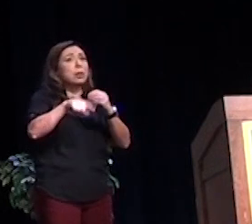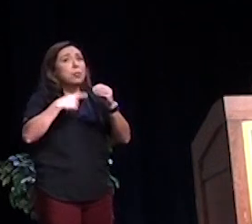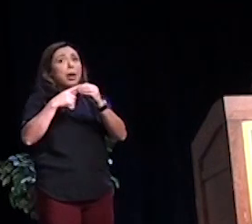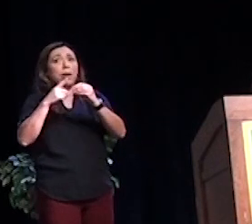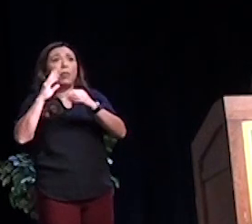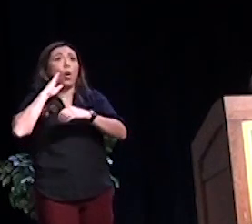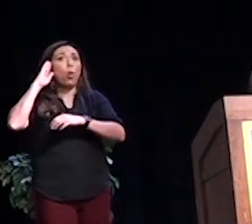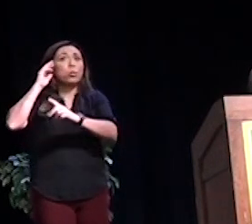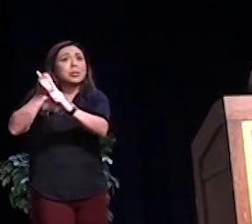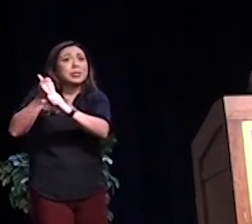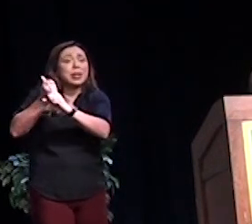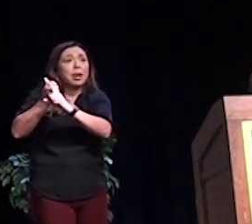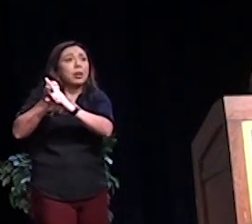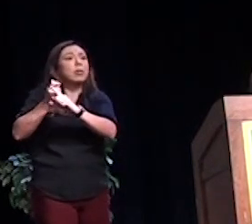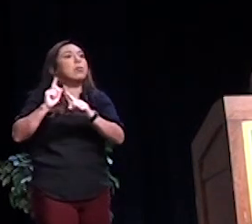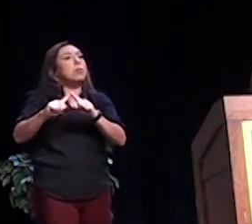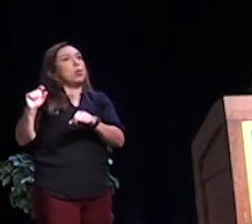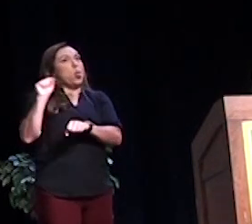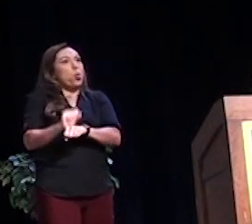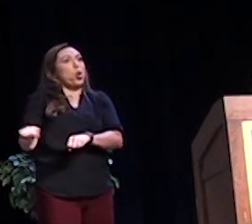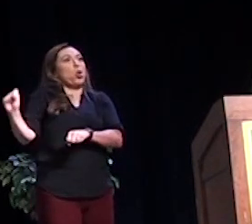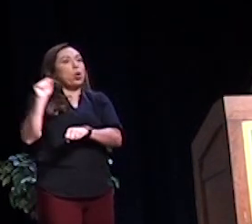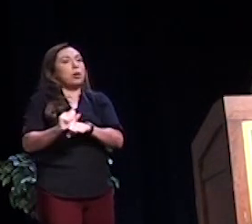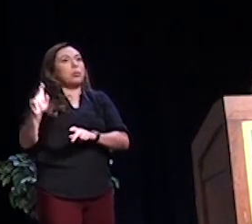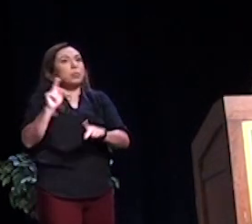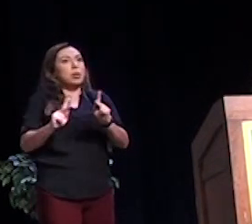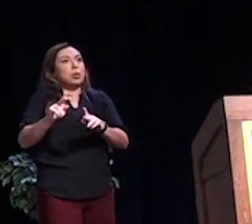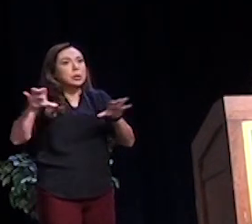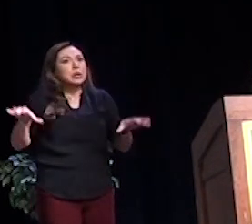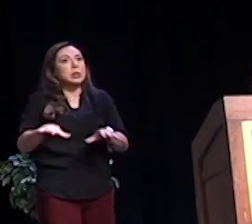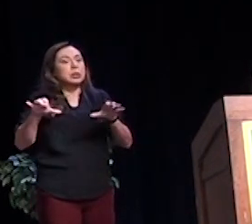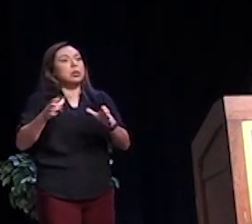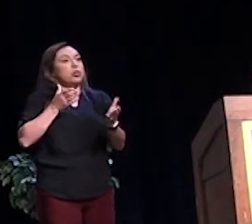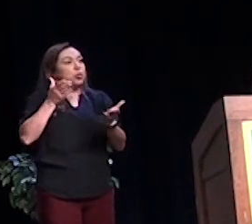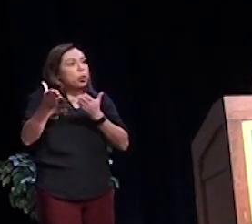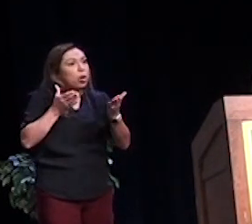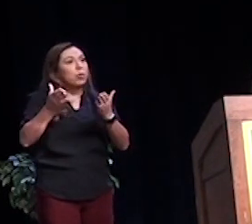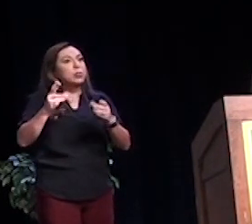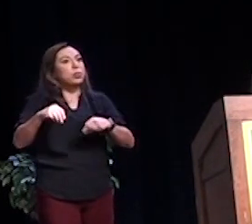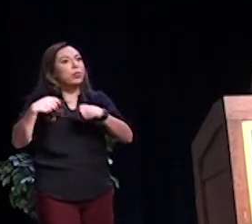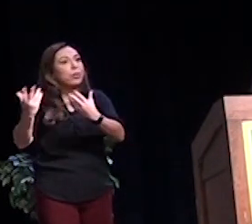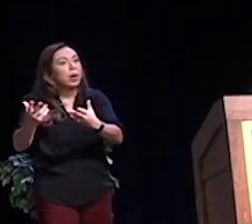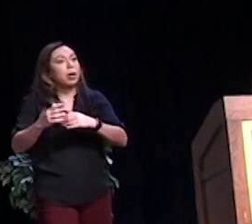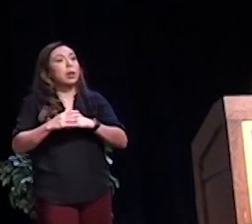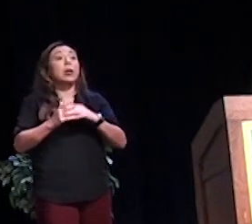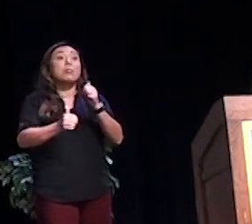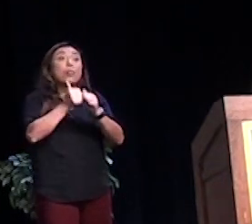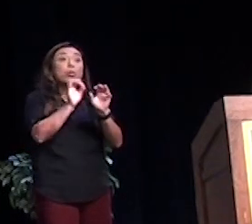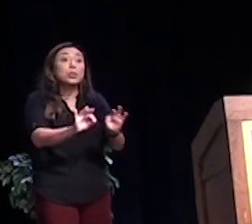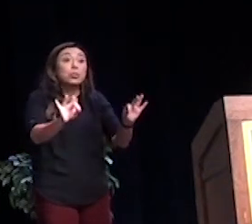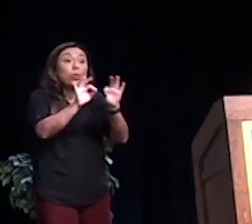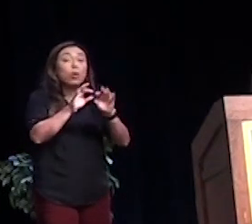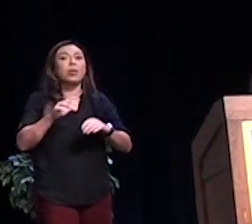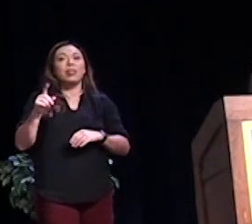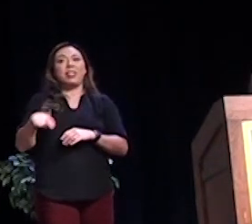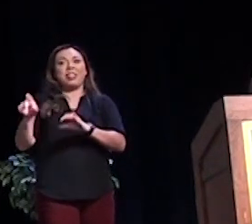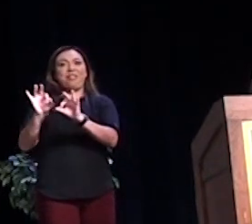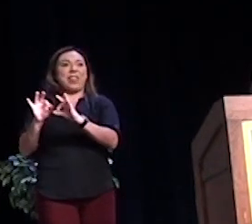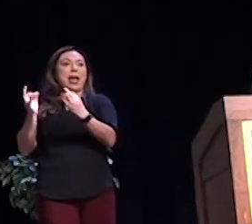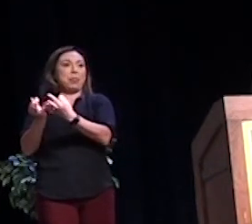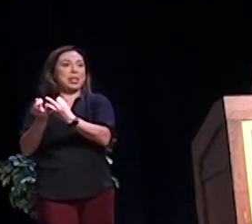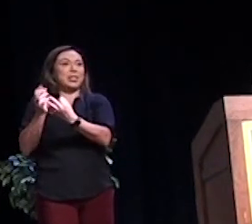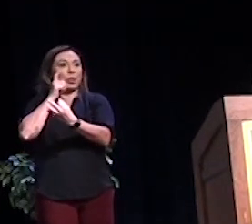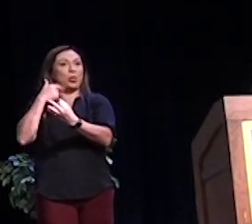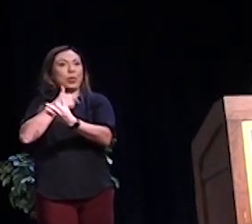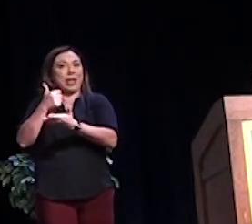are important, but the work behind them, the people behind them, the services, and most importantly, the families that we're helping,